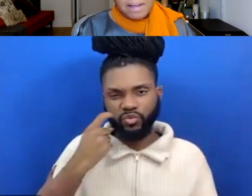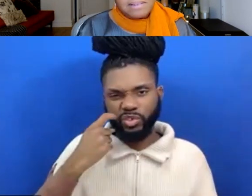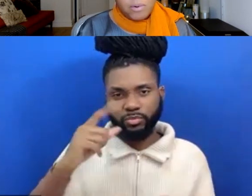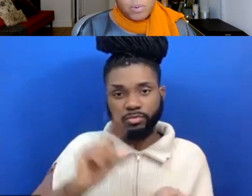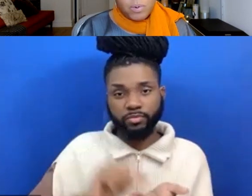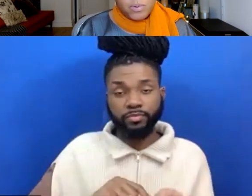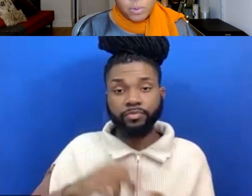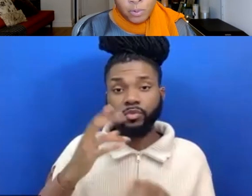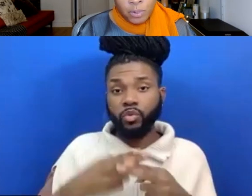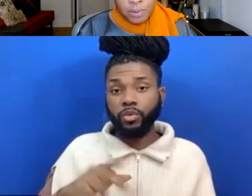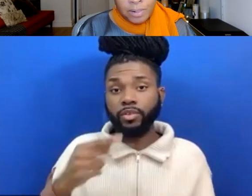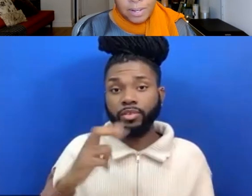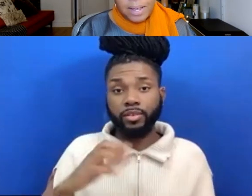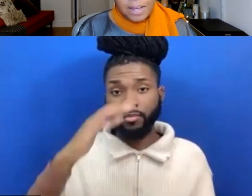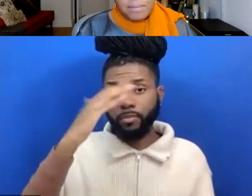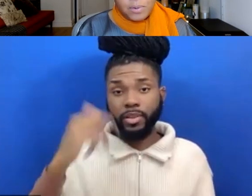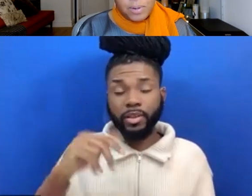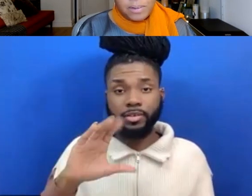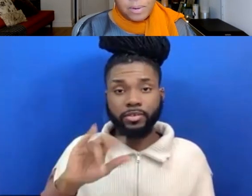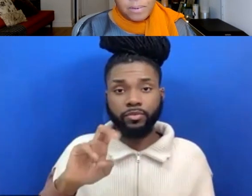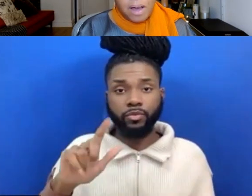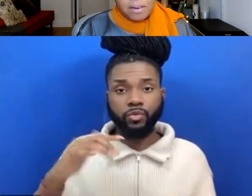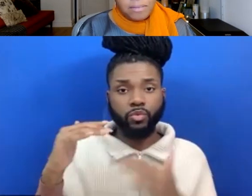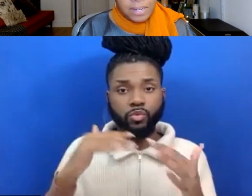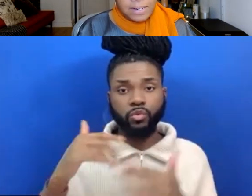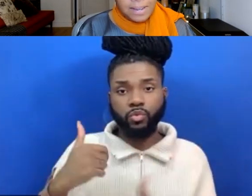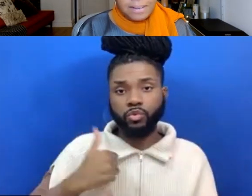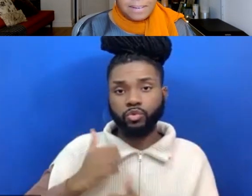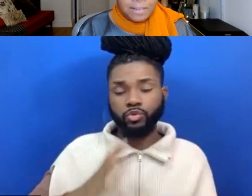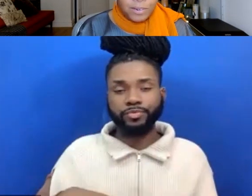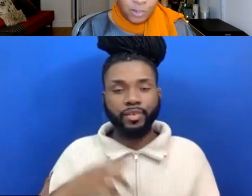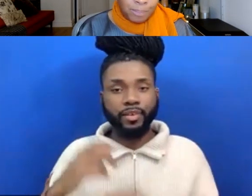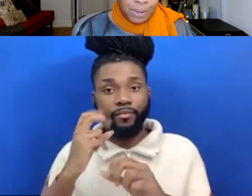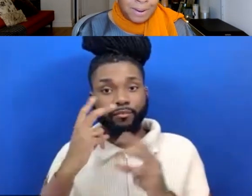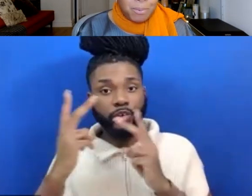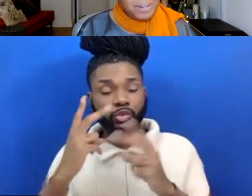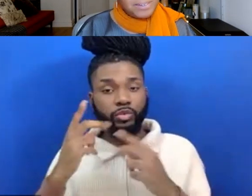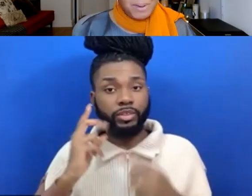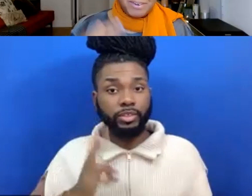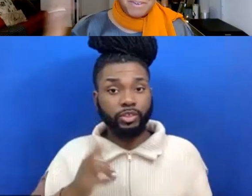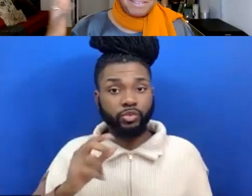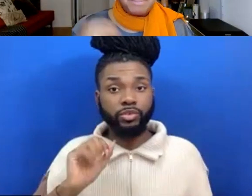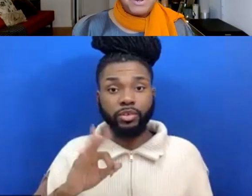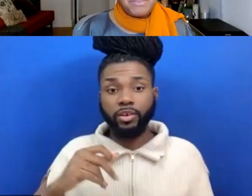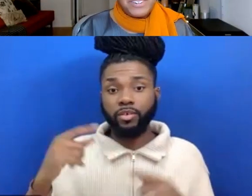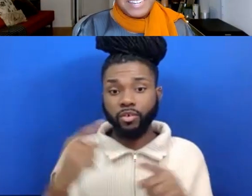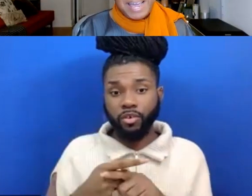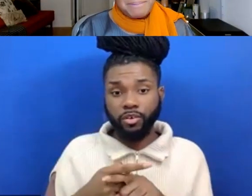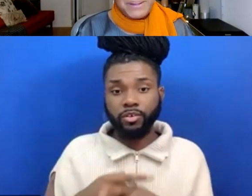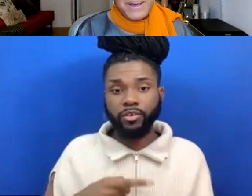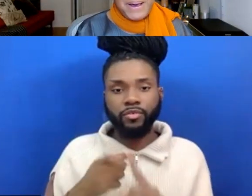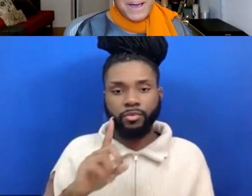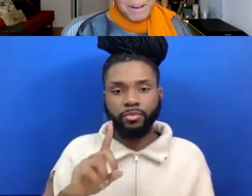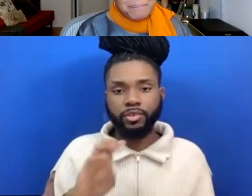The Black Civil War Soldier, A Visual History of Conflict and Citizenship by Deb Willis, who actually writes a blurb for Tina